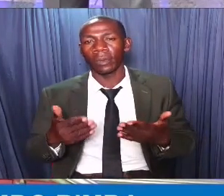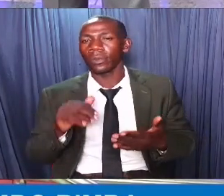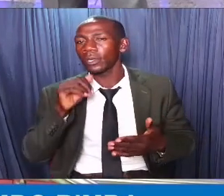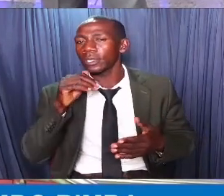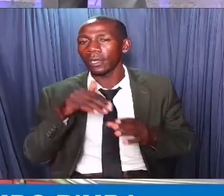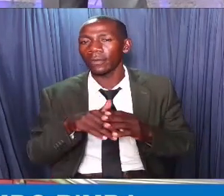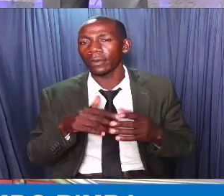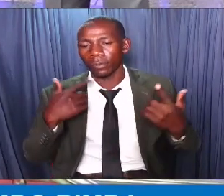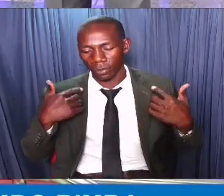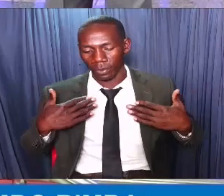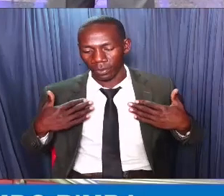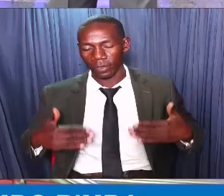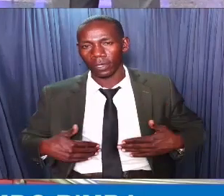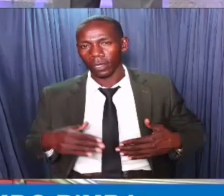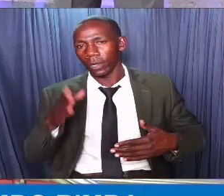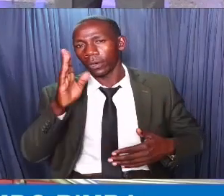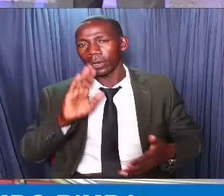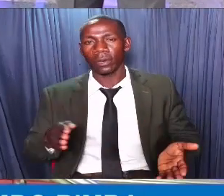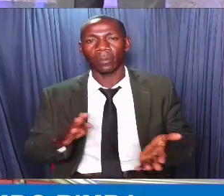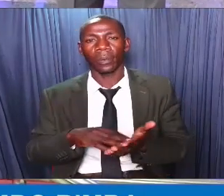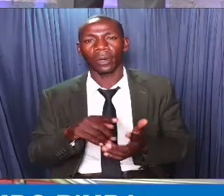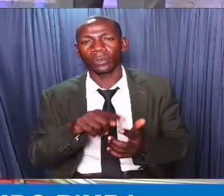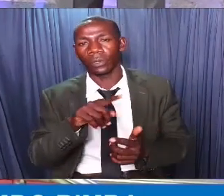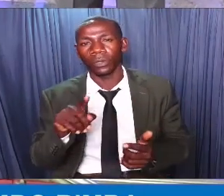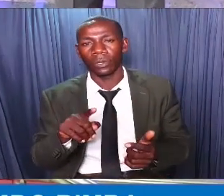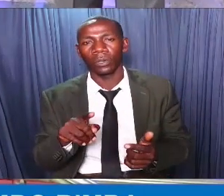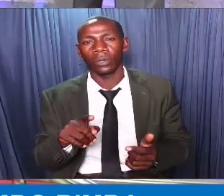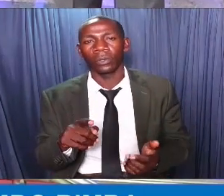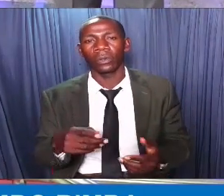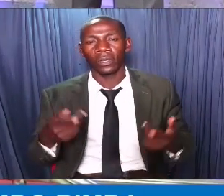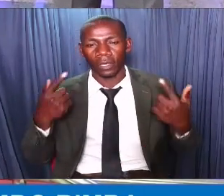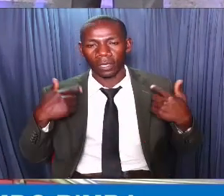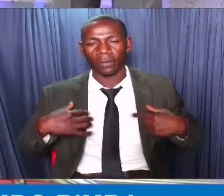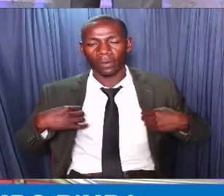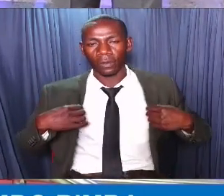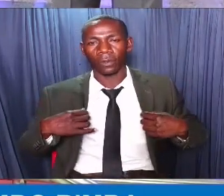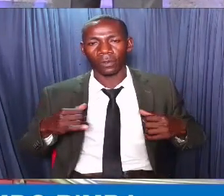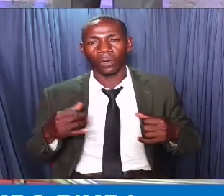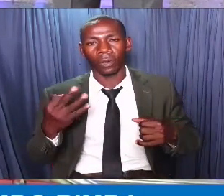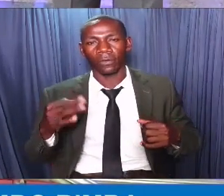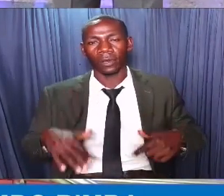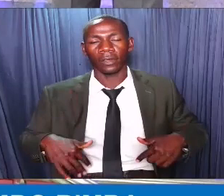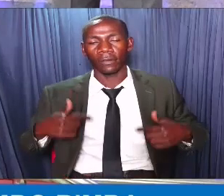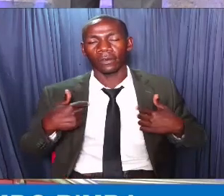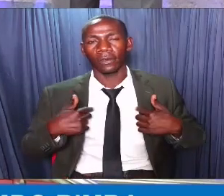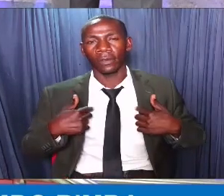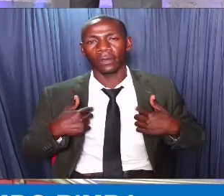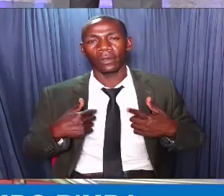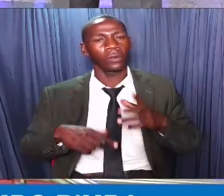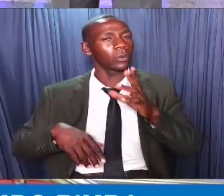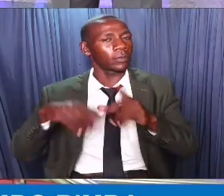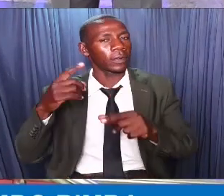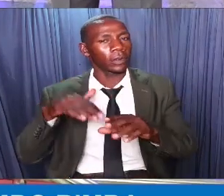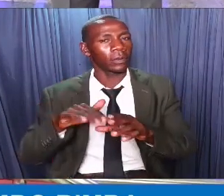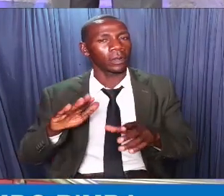ndani mwako. Whatever issues you have in your body. Mungu atakurudia. God will return unto you. Atakuviga vazi mpya. He'll give you a new garment. La uzima. Of wellness, la kufanikiwa,